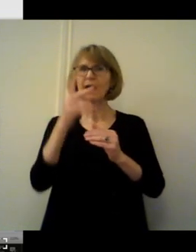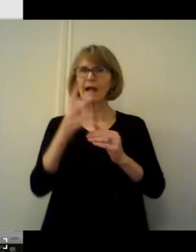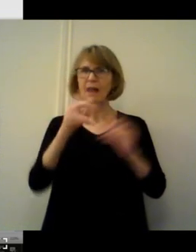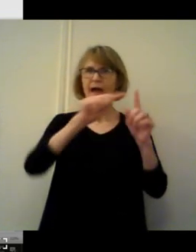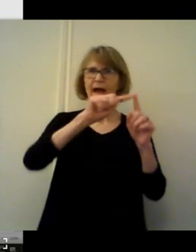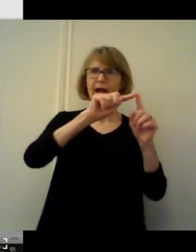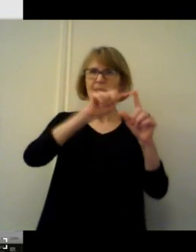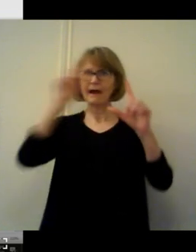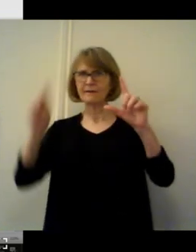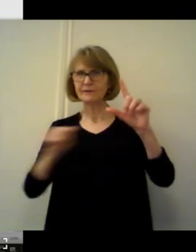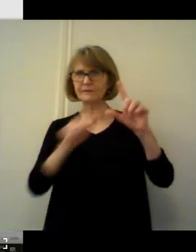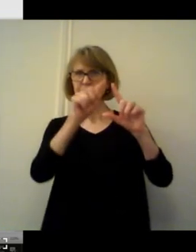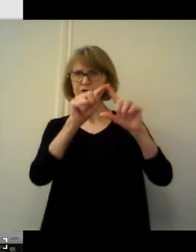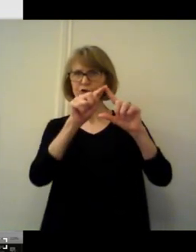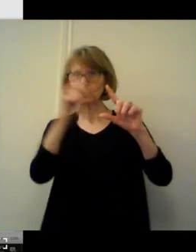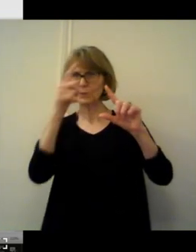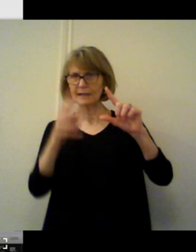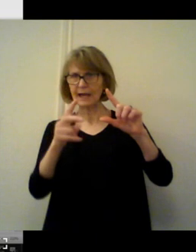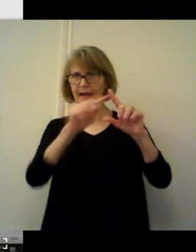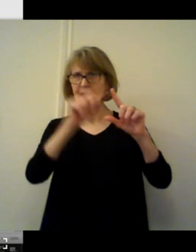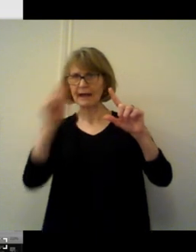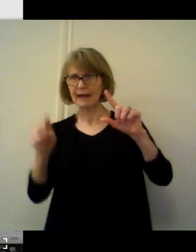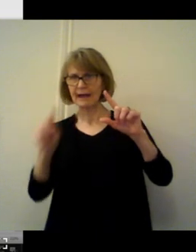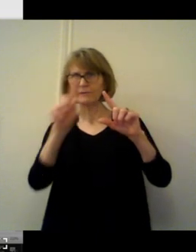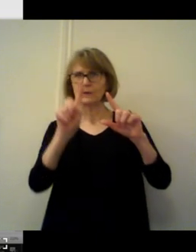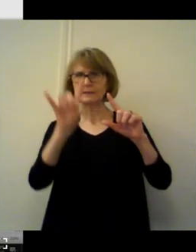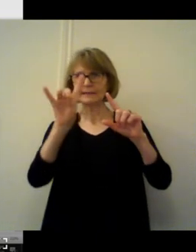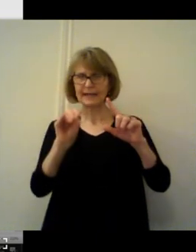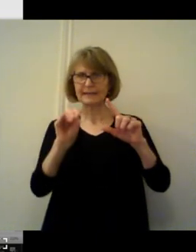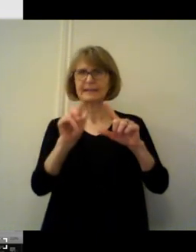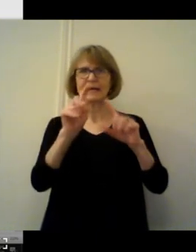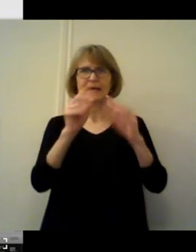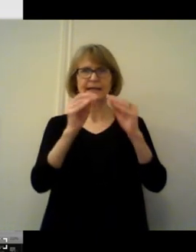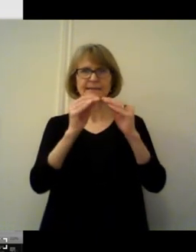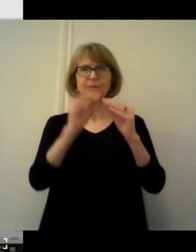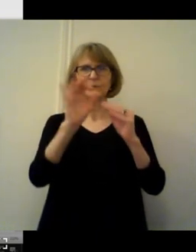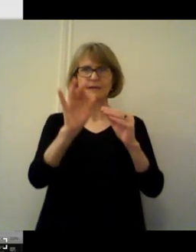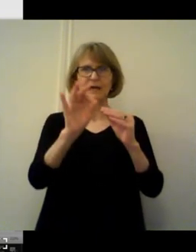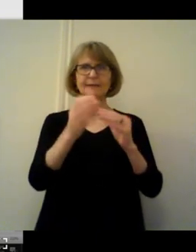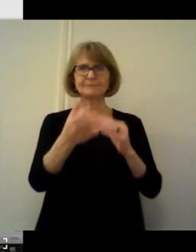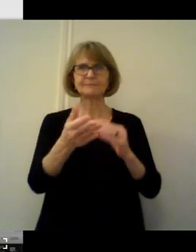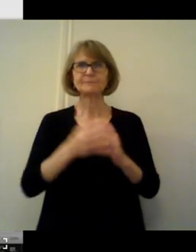Okay, so you add them up to equal 180. You solve, we get x equals 9. So there we go. Now,